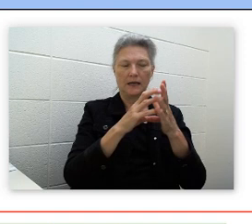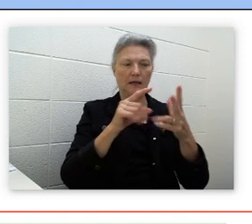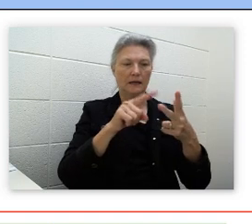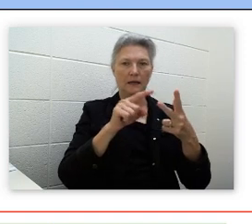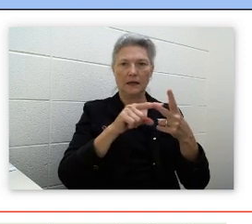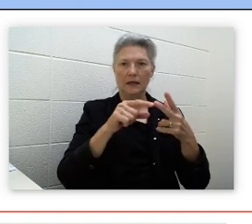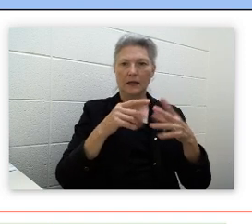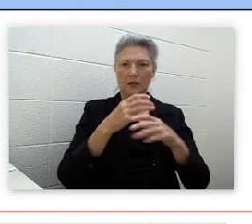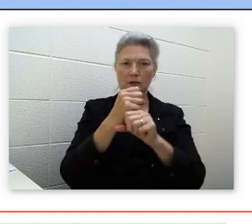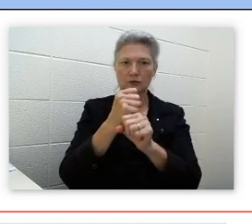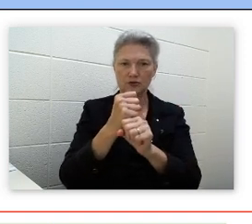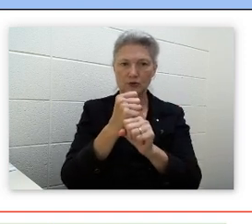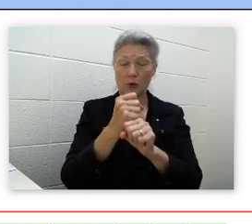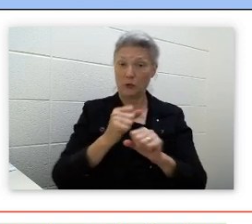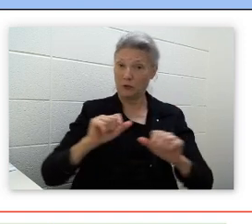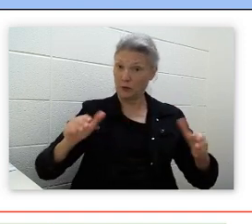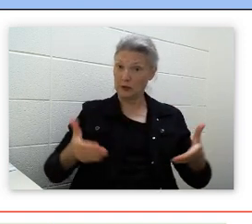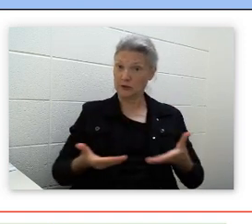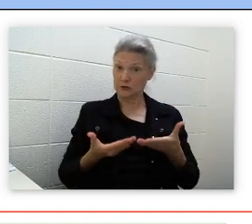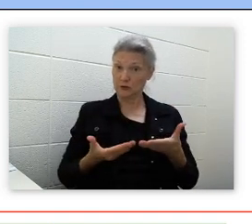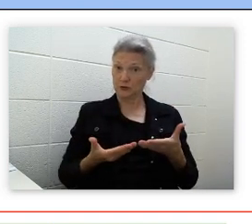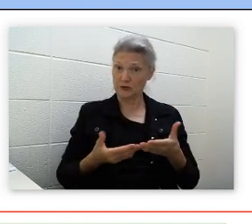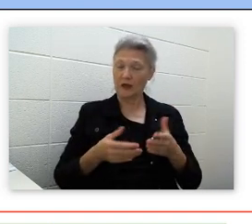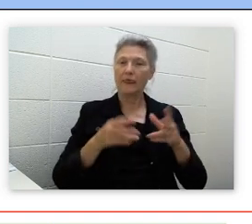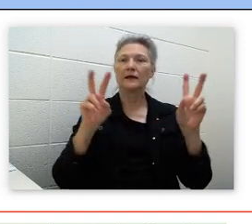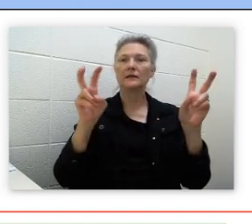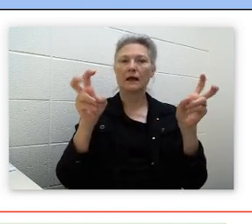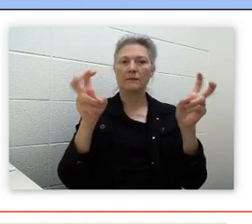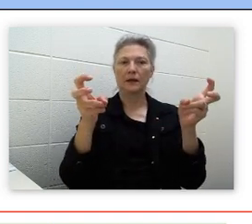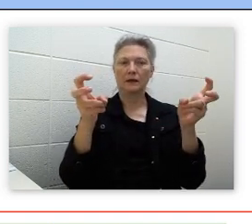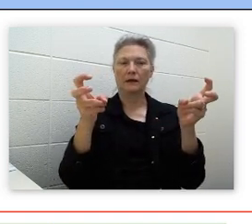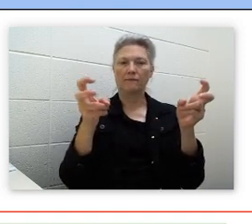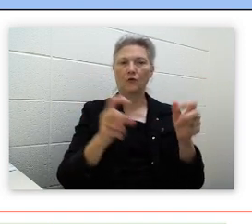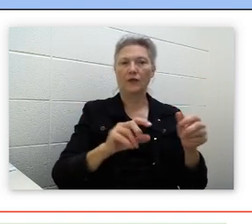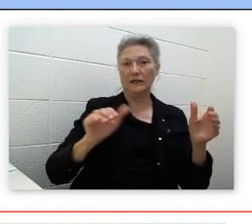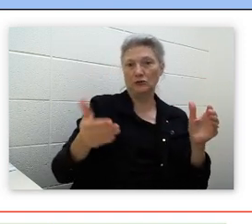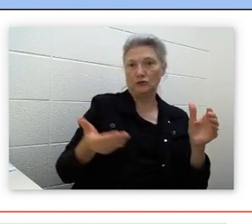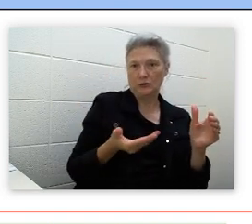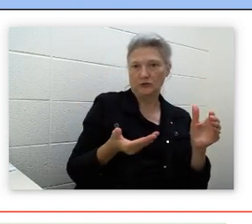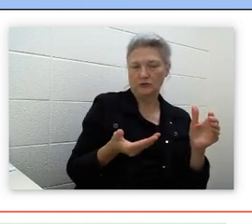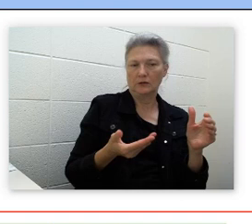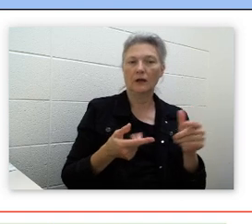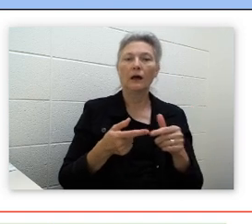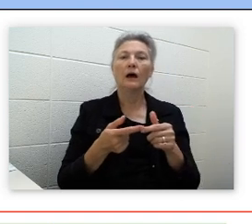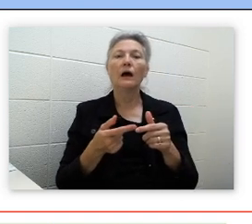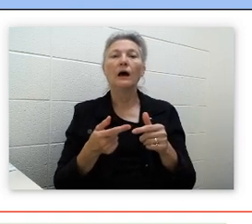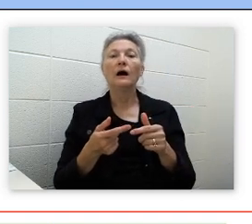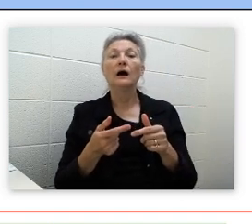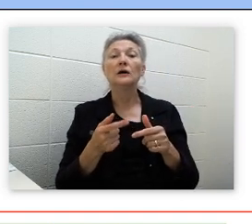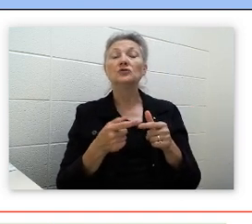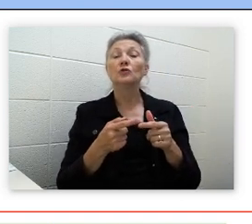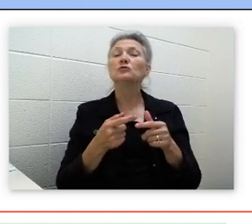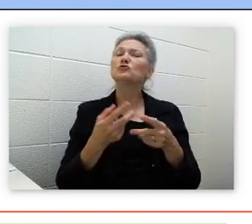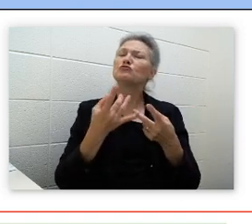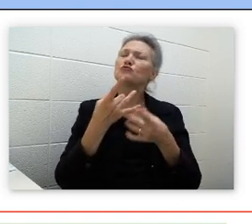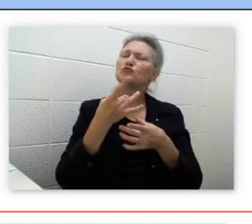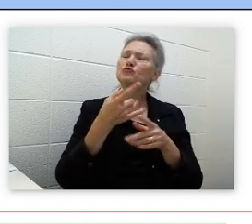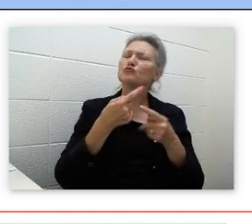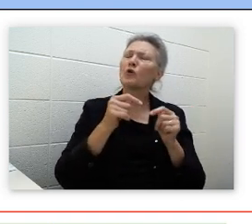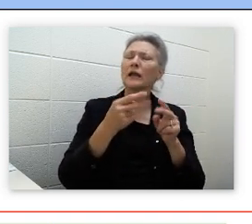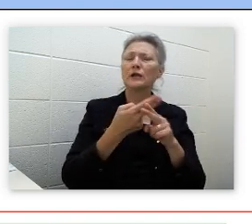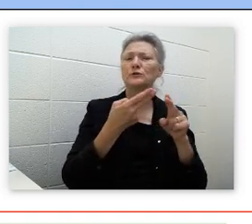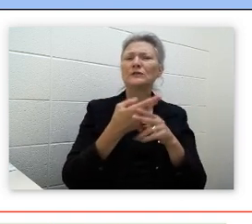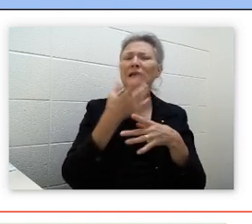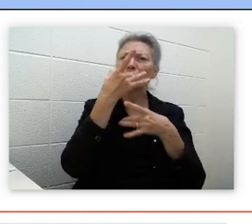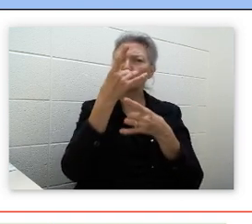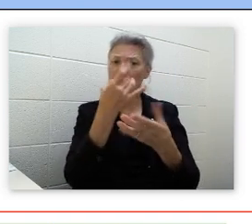we want to introduce our topic. So try using an interesting fact to introduce your natural disaster. Off to the